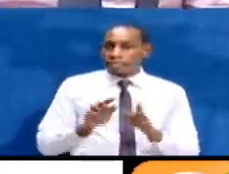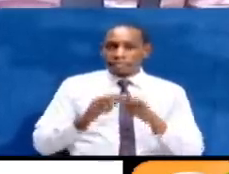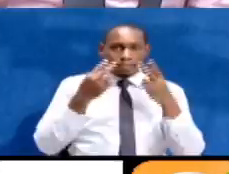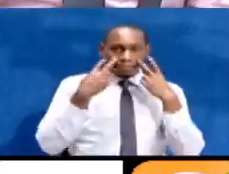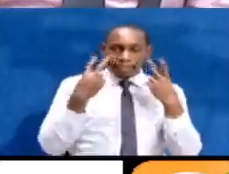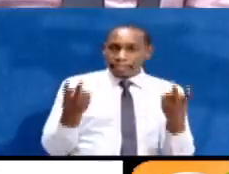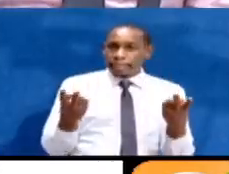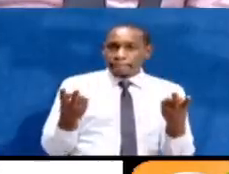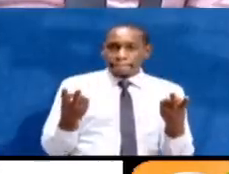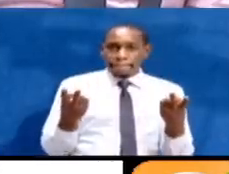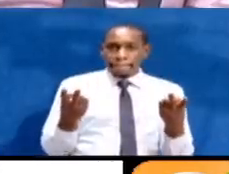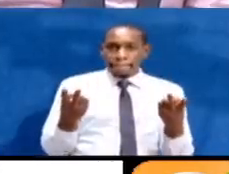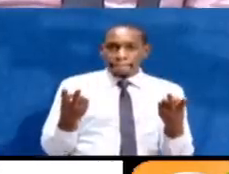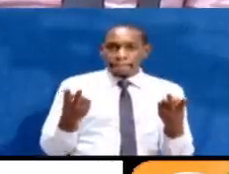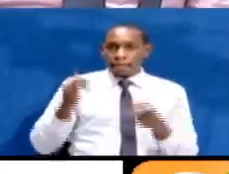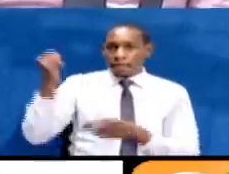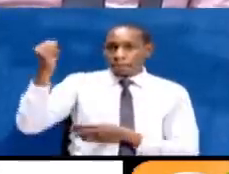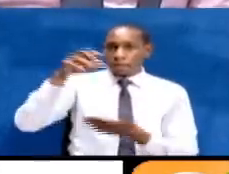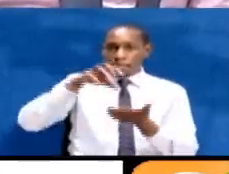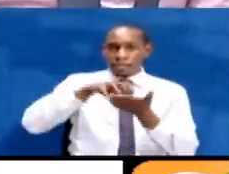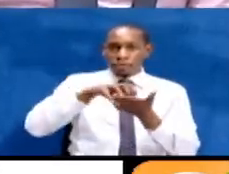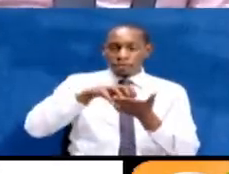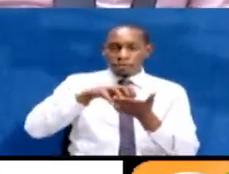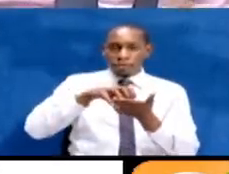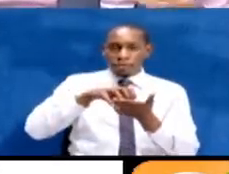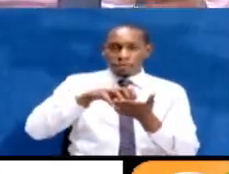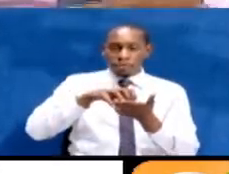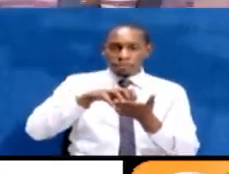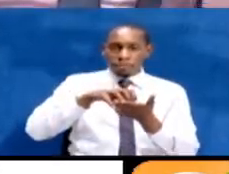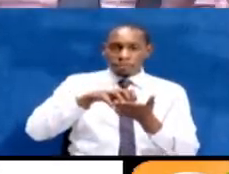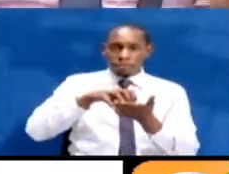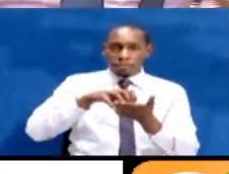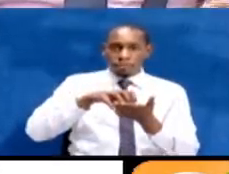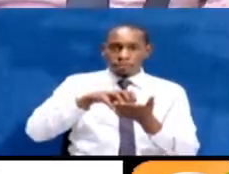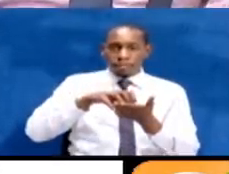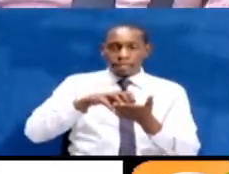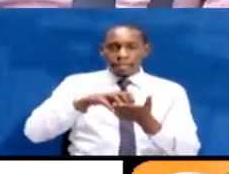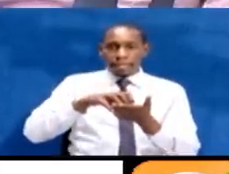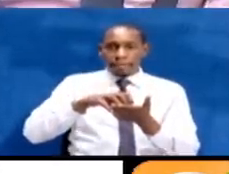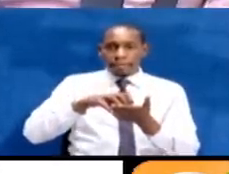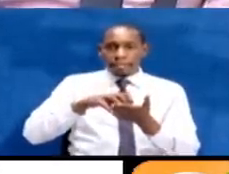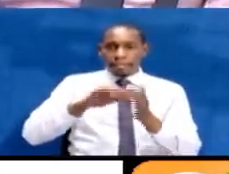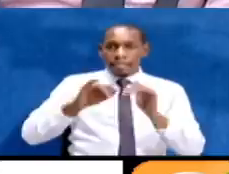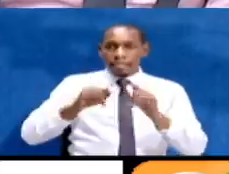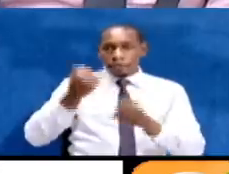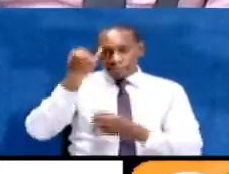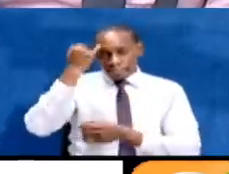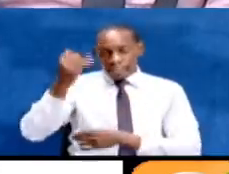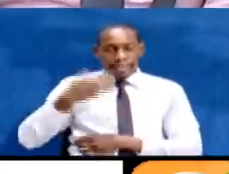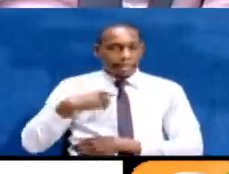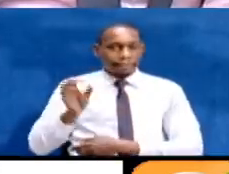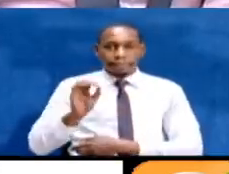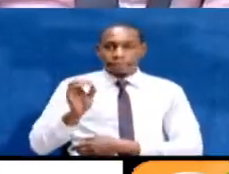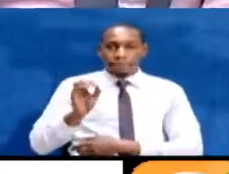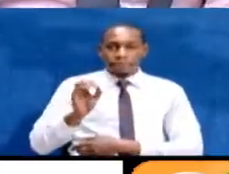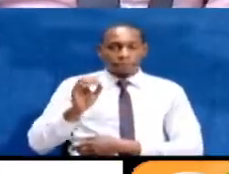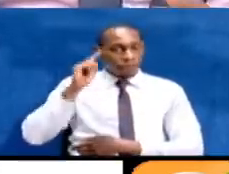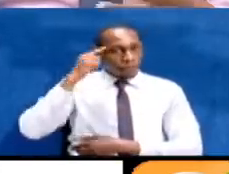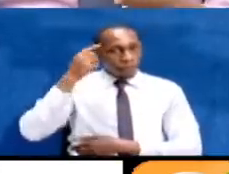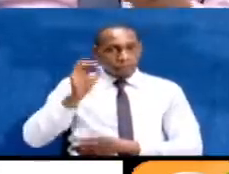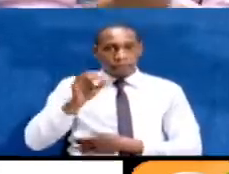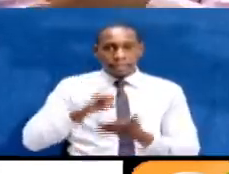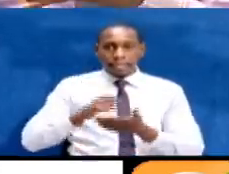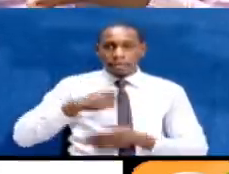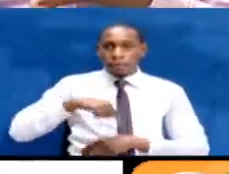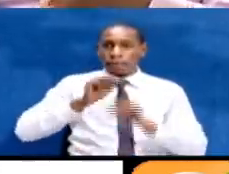see as if our political space is so bereft of imagination. Mm-hmm. There is no thought